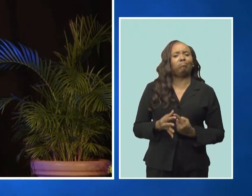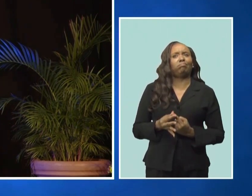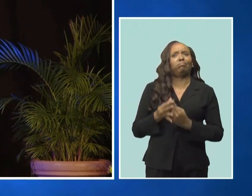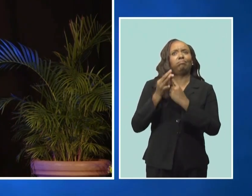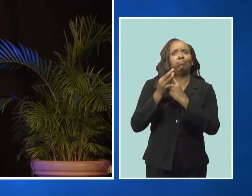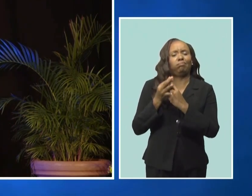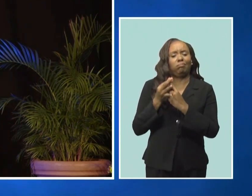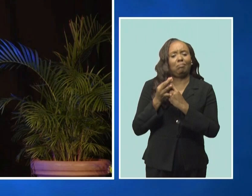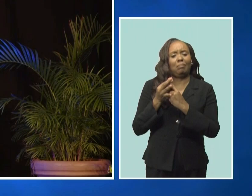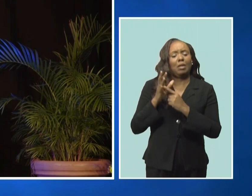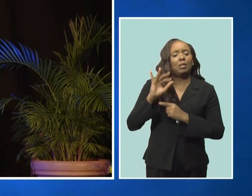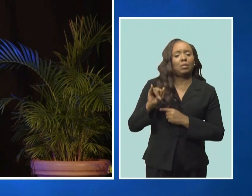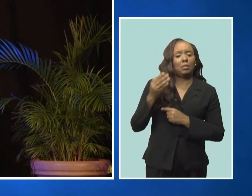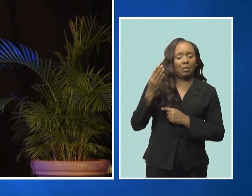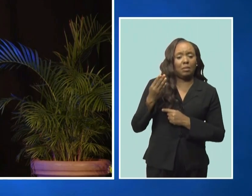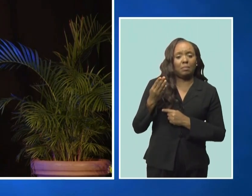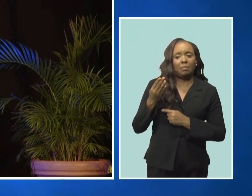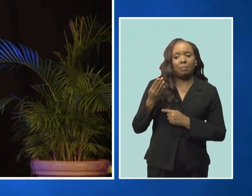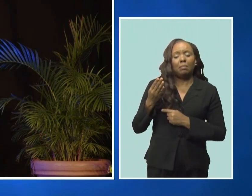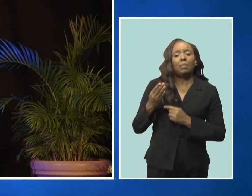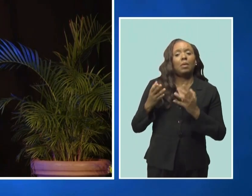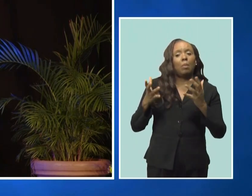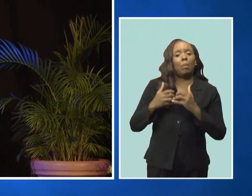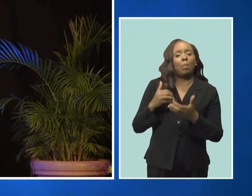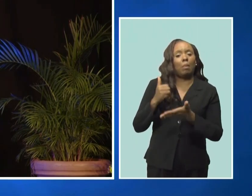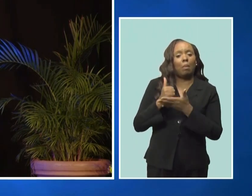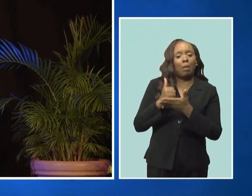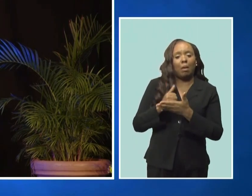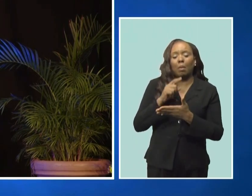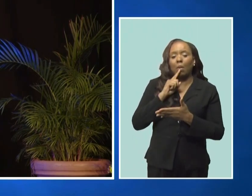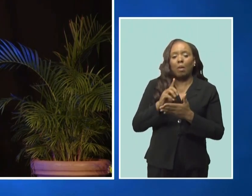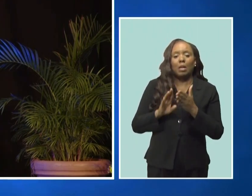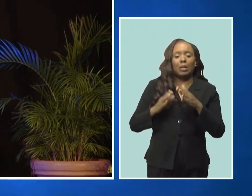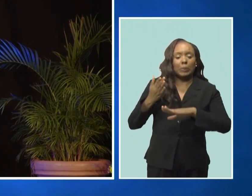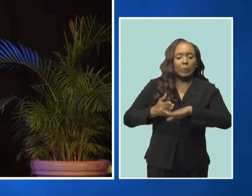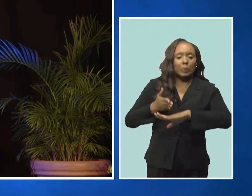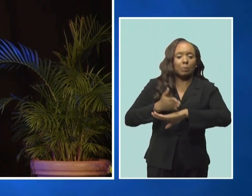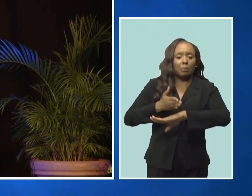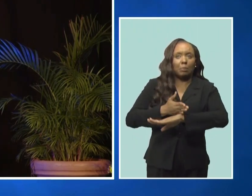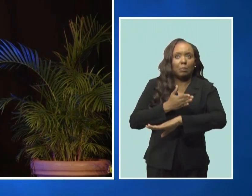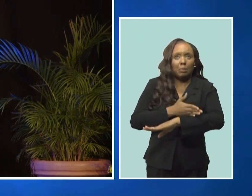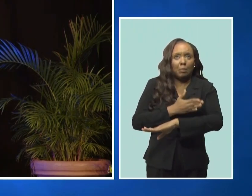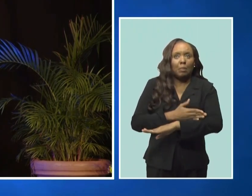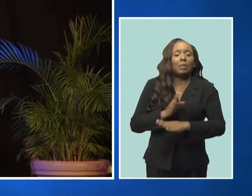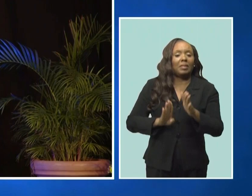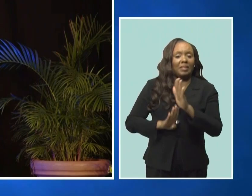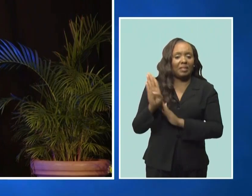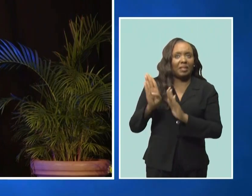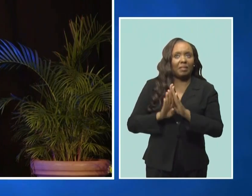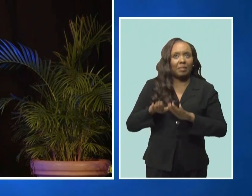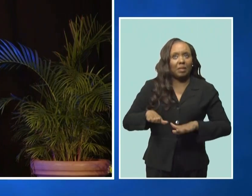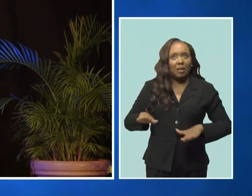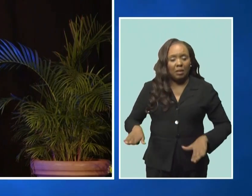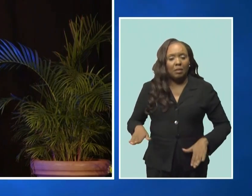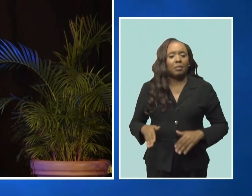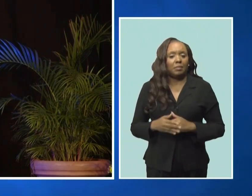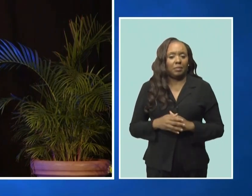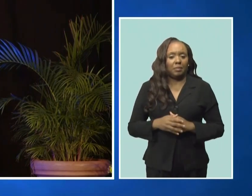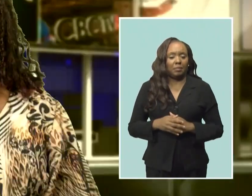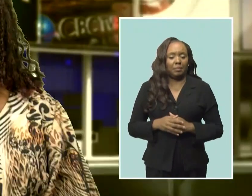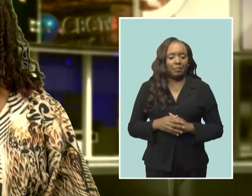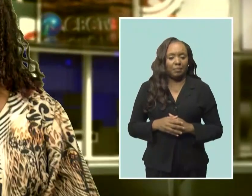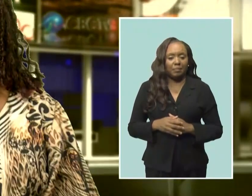the primary level so that we could help to bolster the development of the children in those early